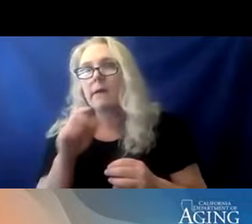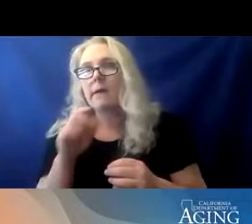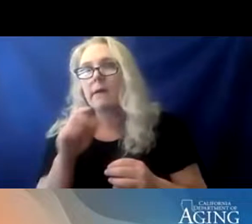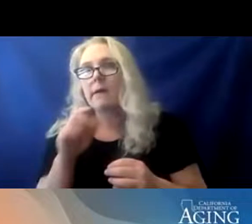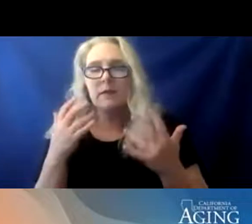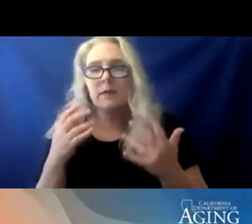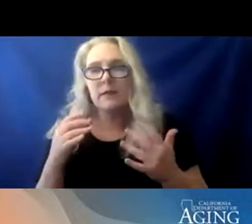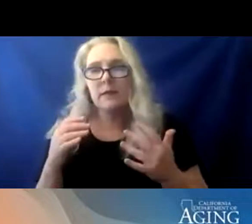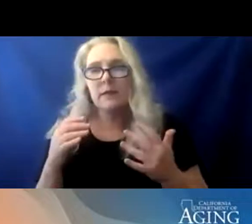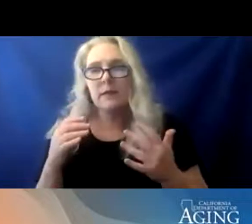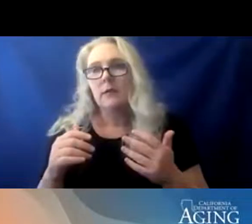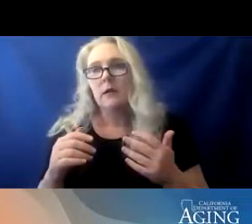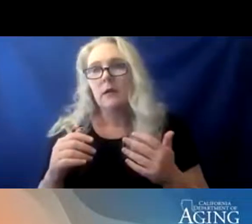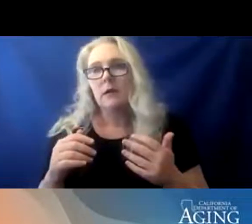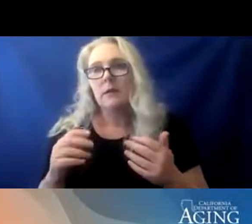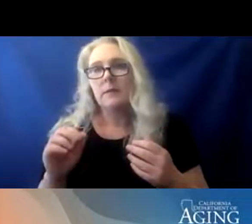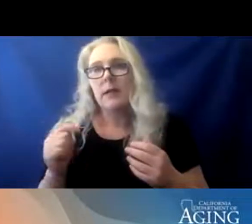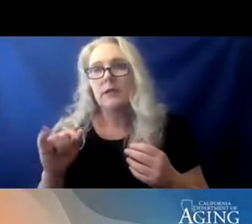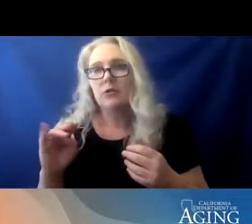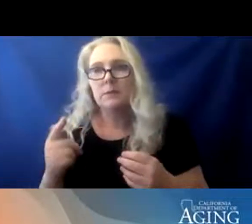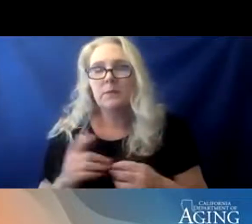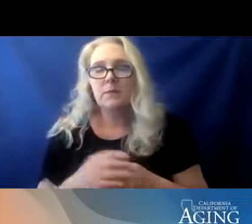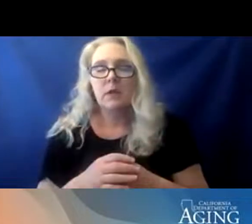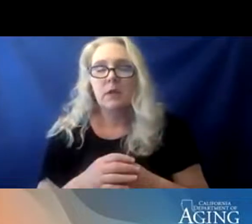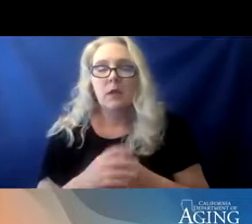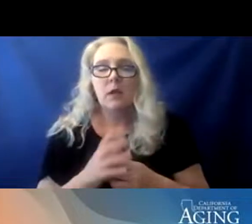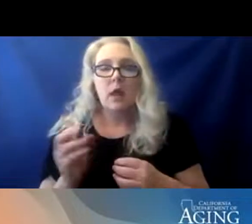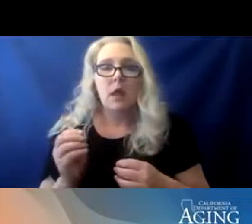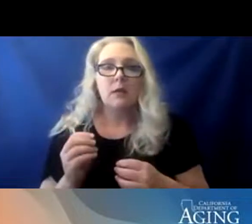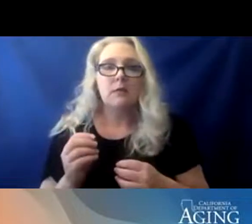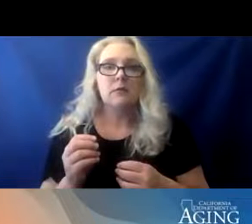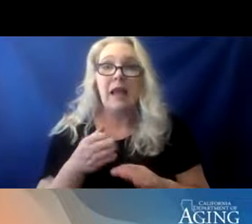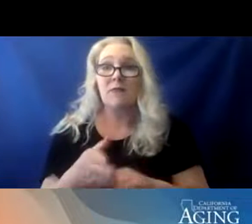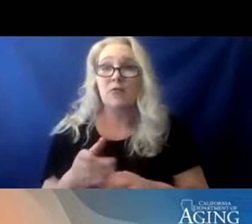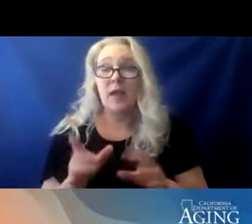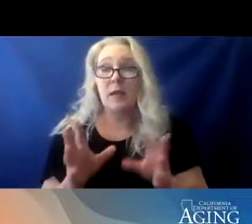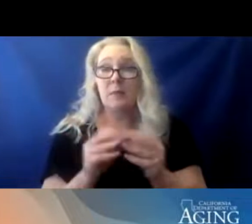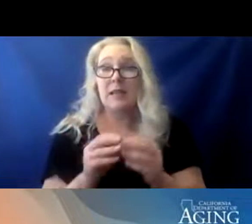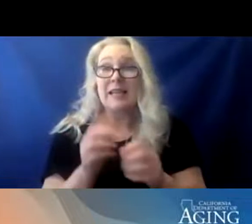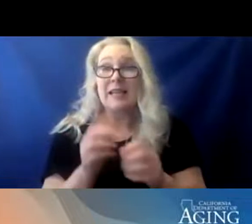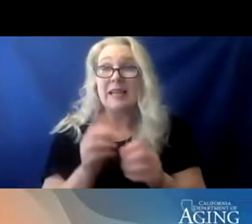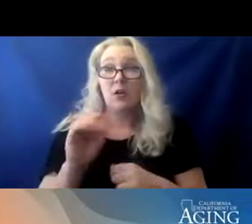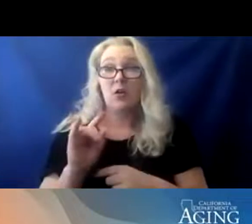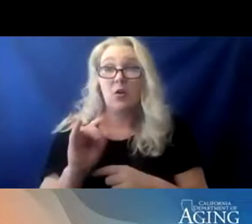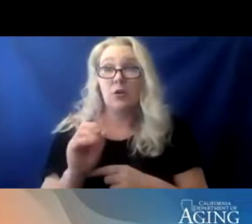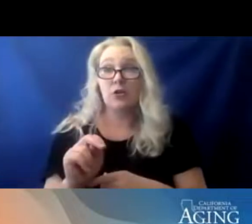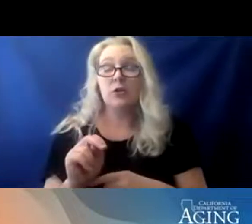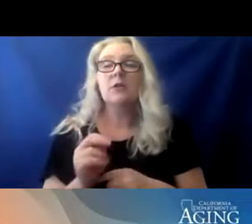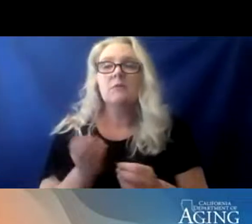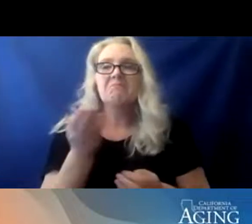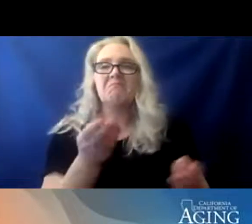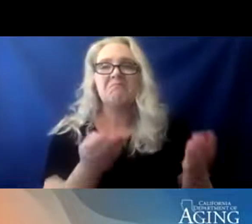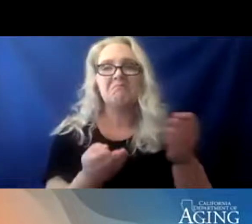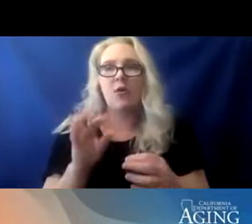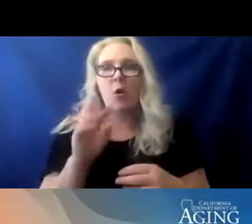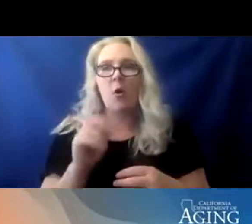all 21 of their coalitions. And following this meeting, each of those coalitions is hosting its own playbook convening.